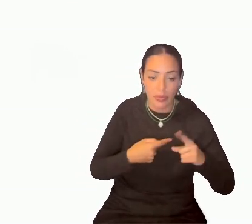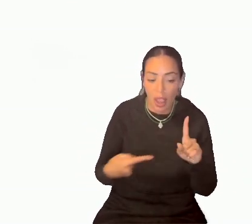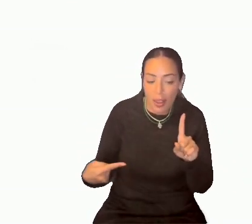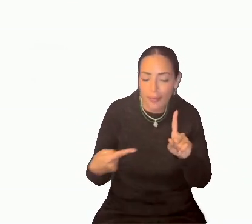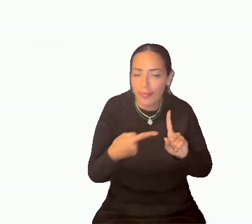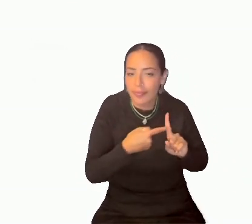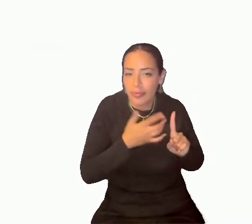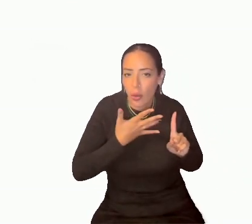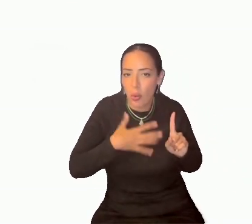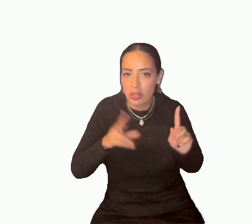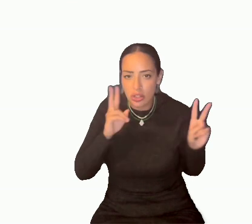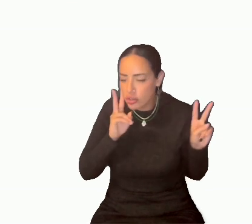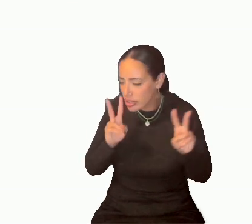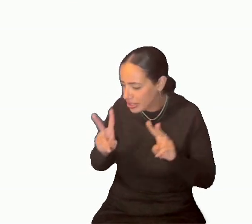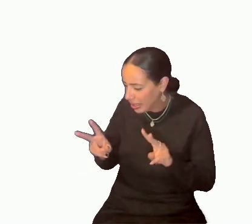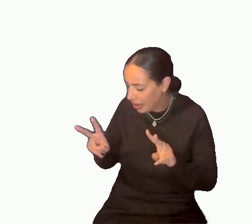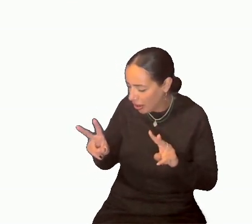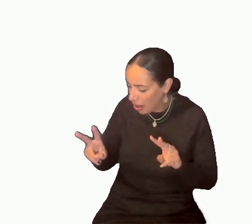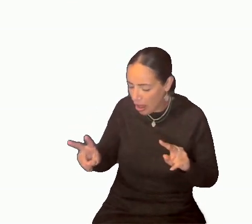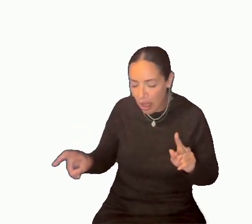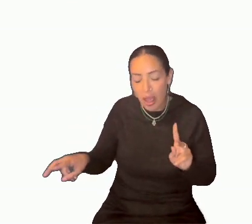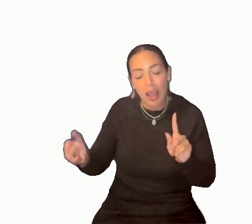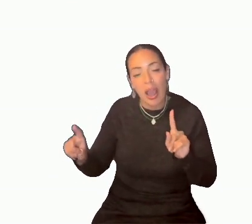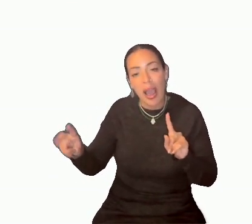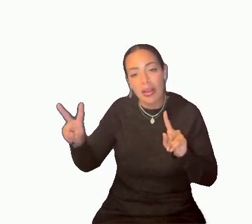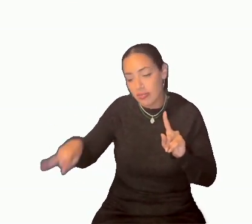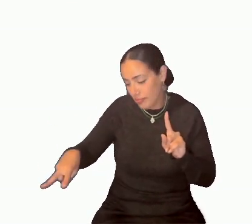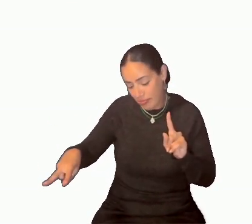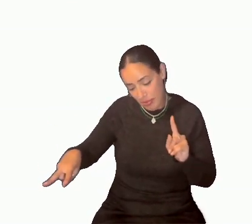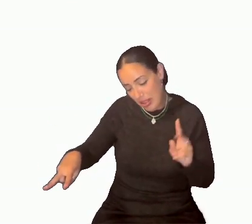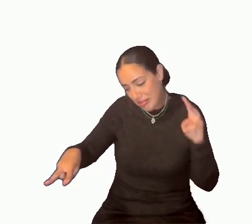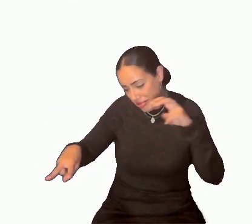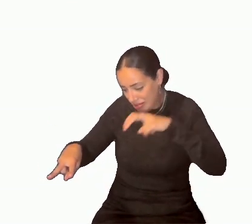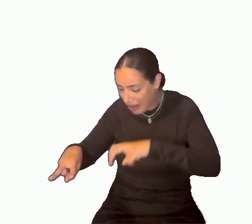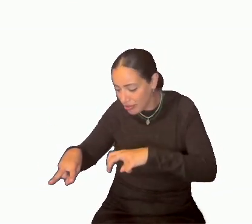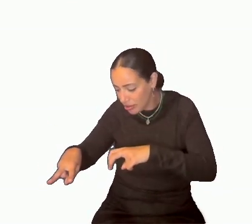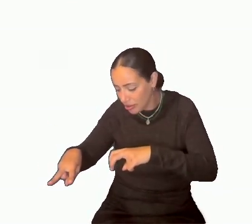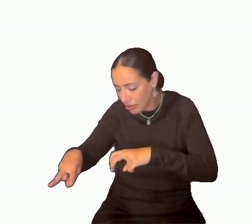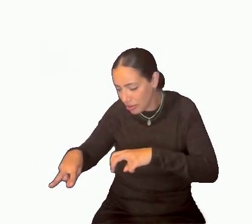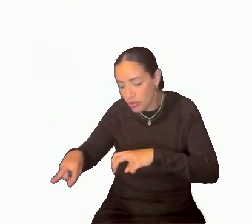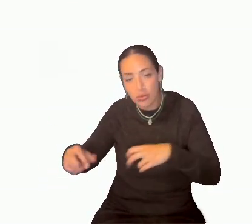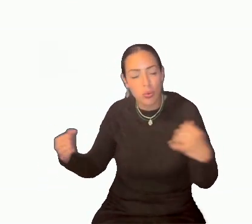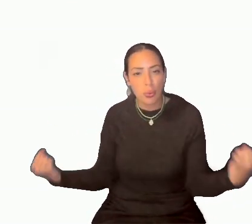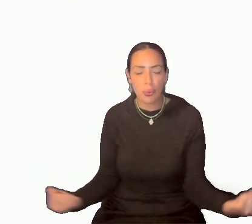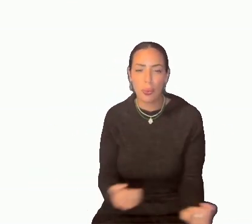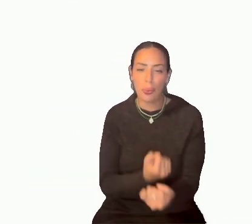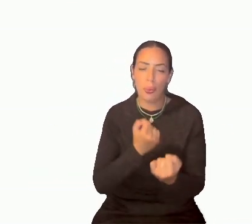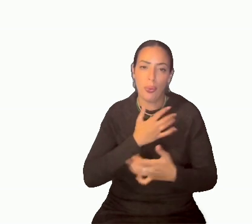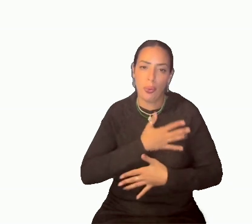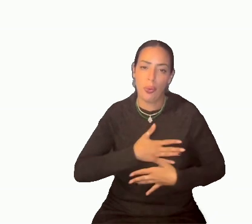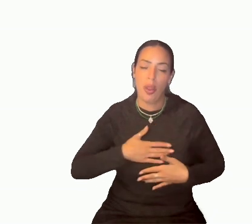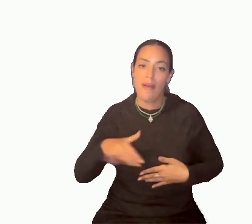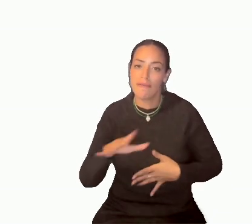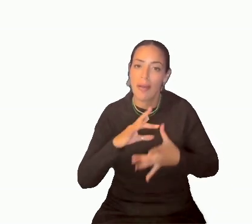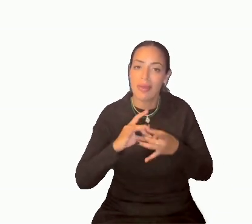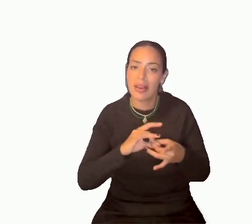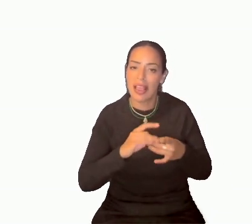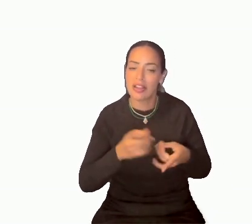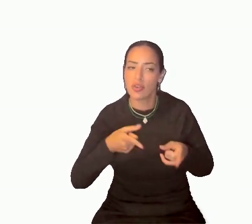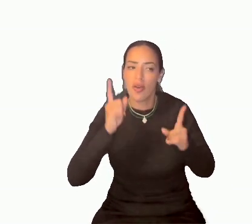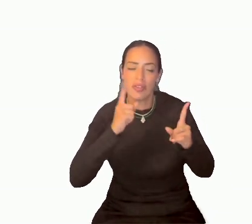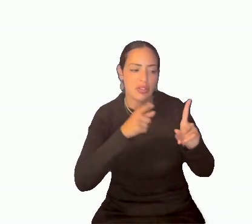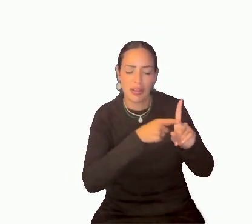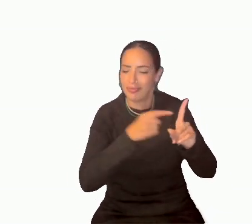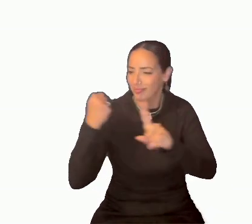able to see, sit down next to, and have a conversation with her husband was so strong that her family liaison officer worked tirelessly